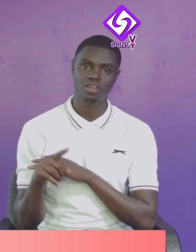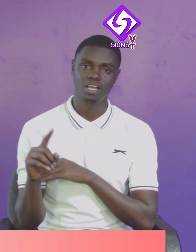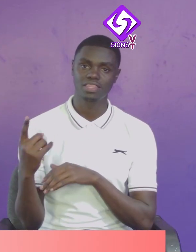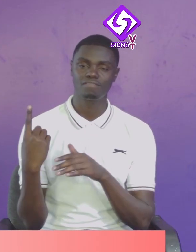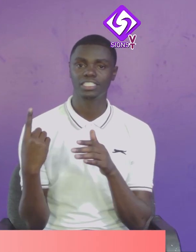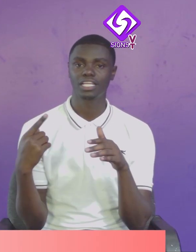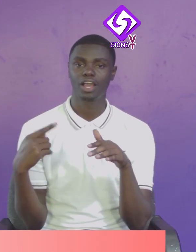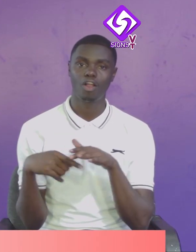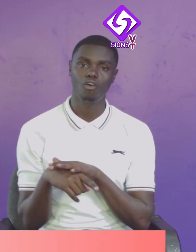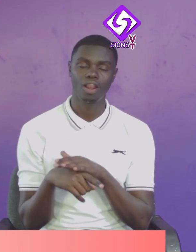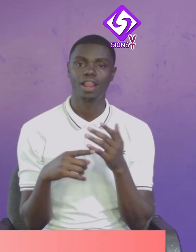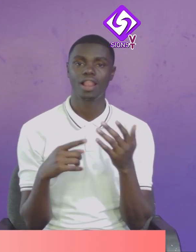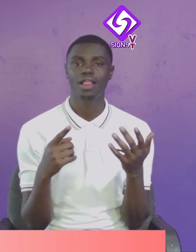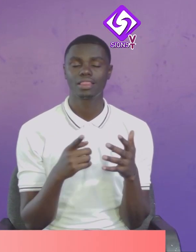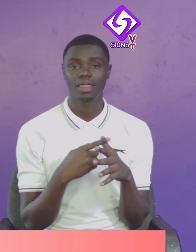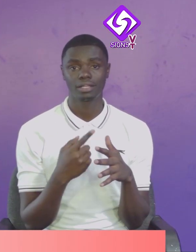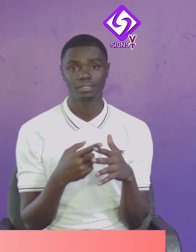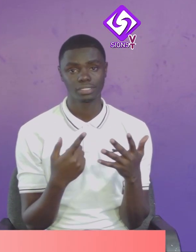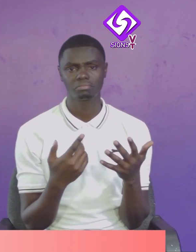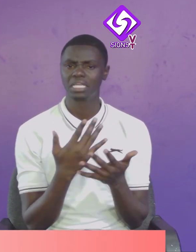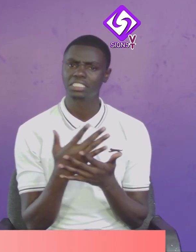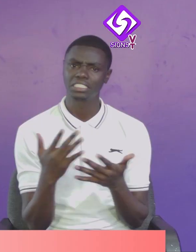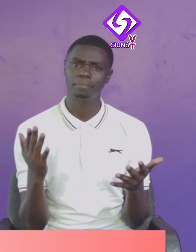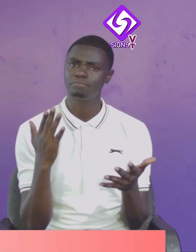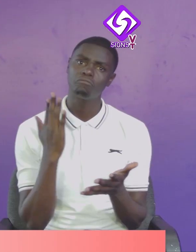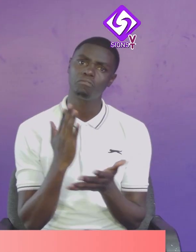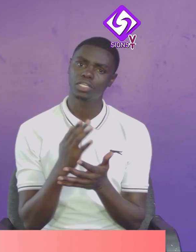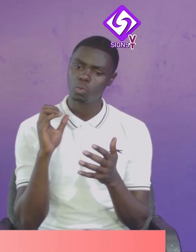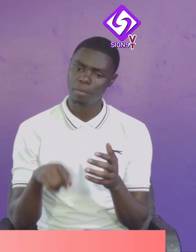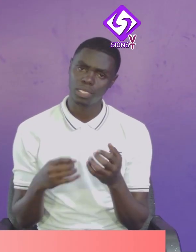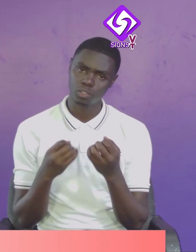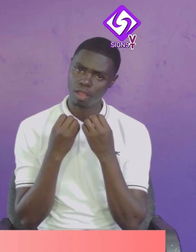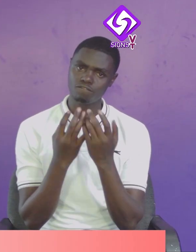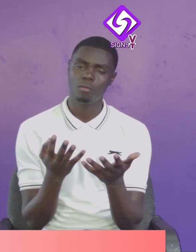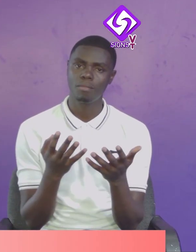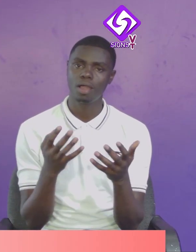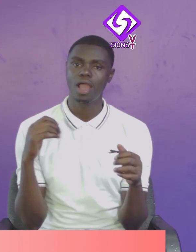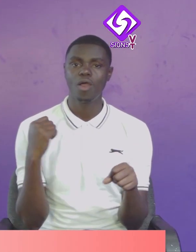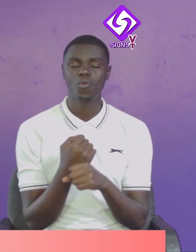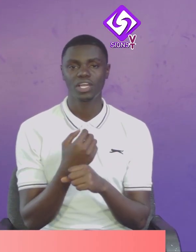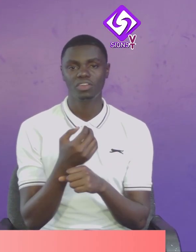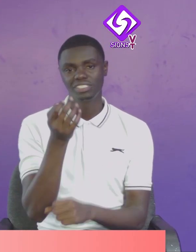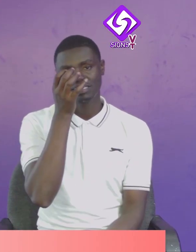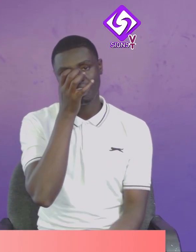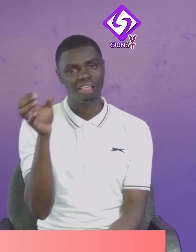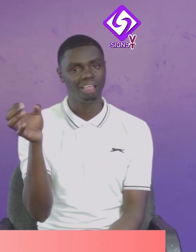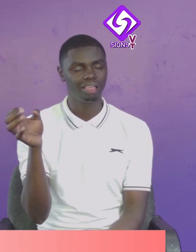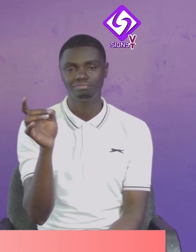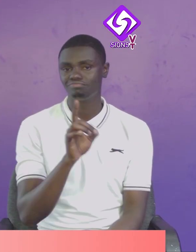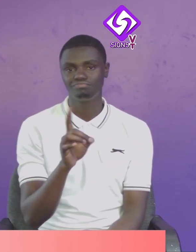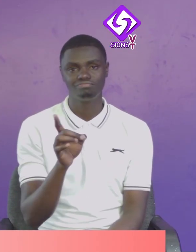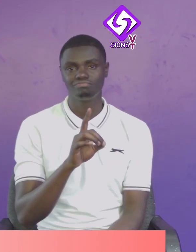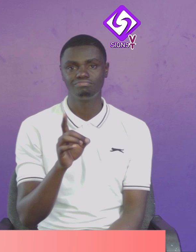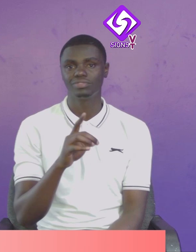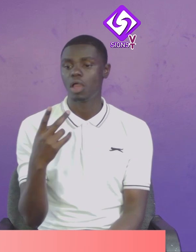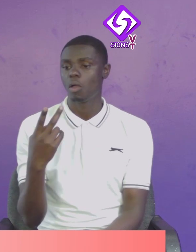Then, as a score, some facts we must tell you, because we cannot neglect these facts that they are from